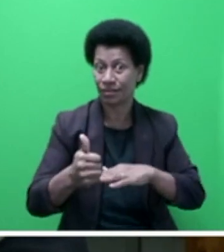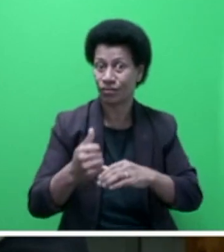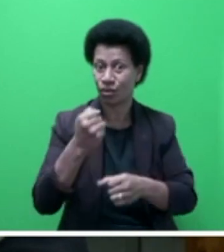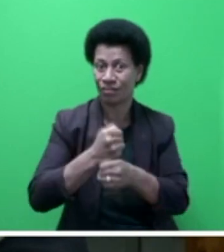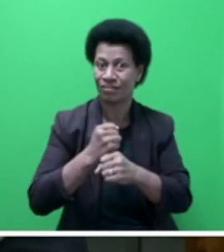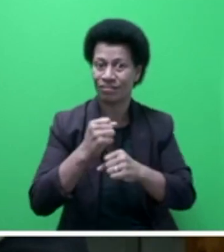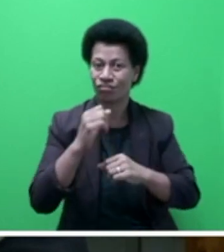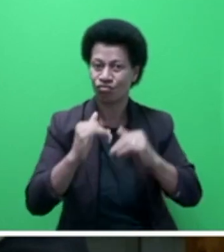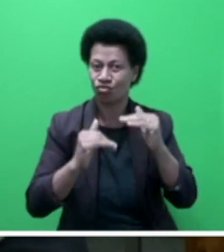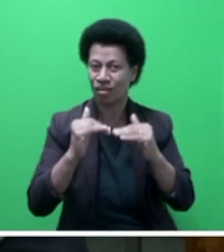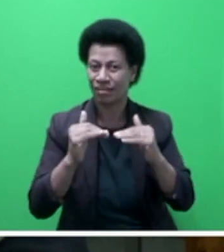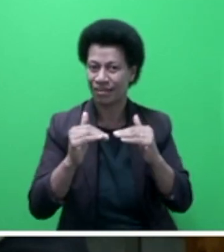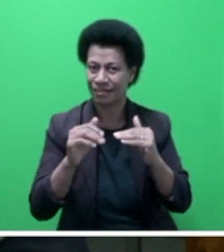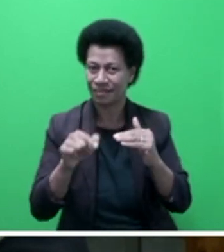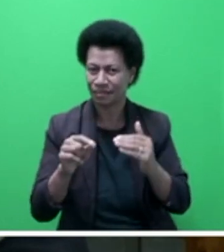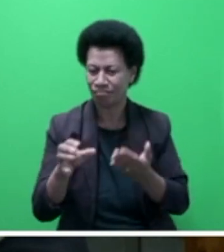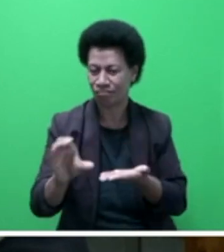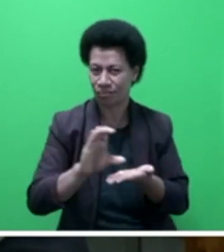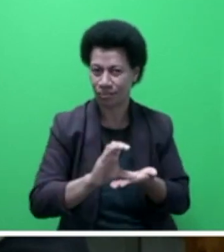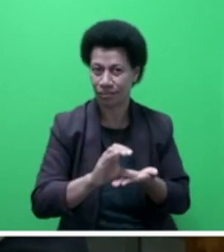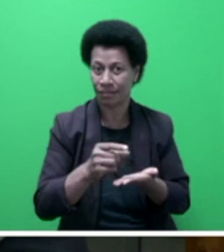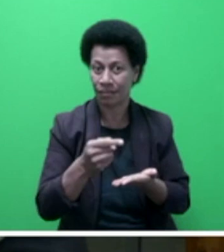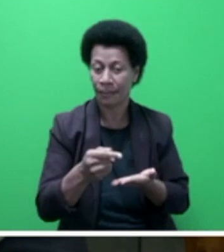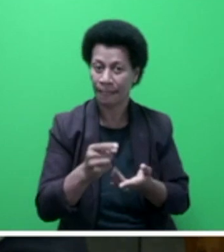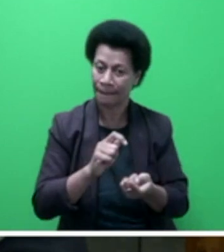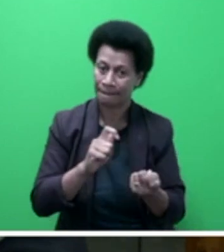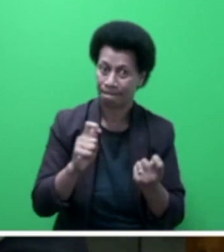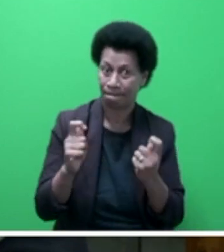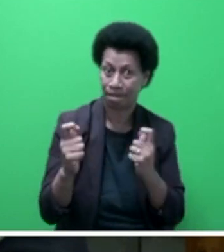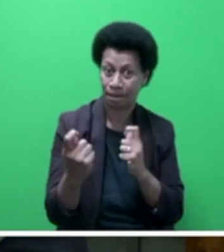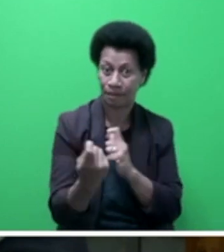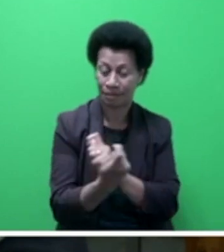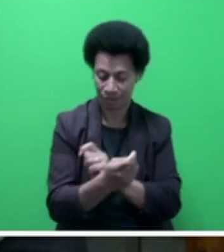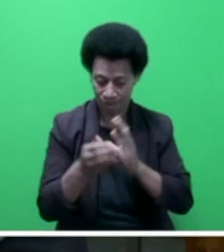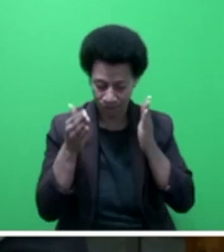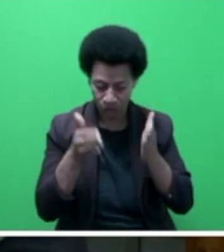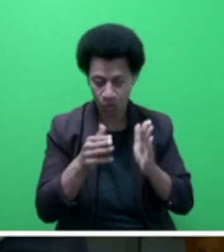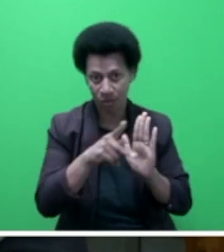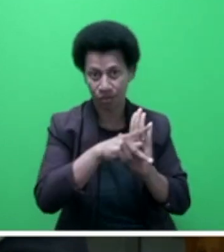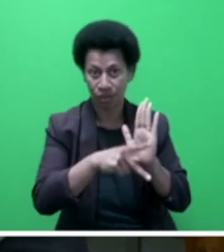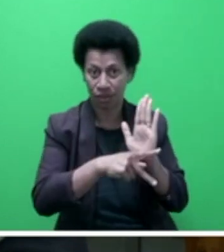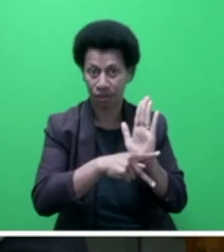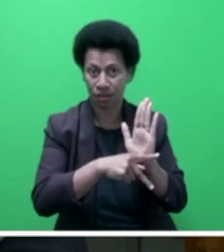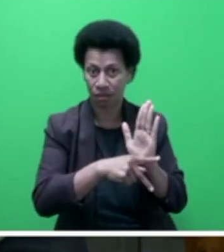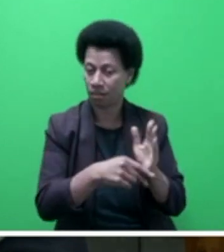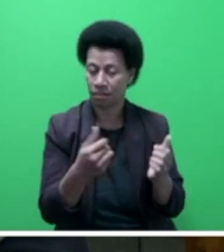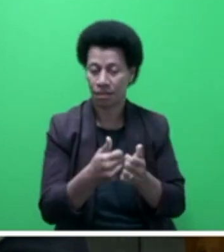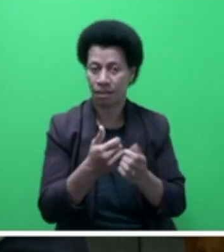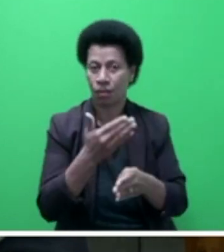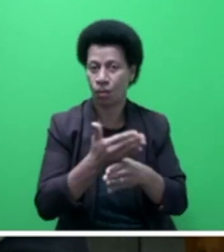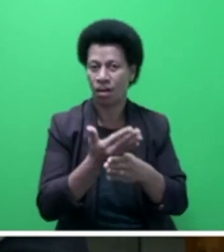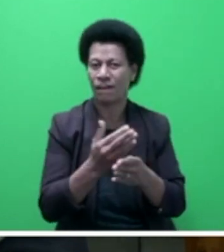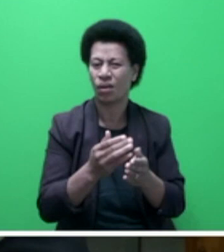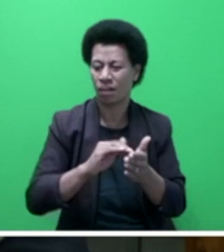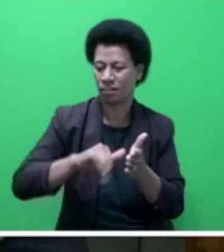government. The National Women's Machinery, through a transformative ambition to focus on policies, will do bulk of the work around elimination of